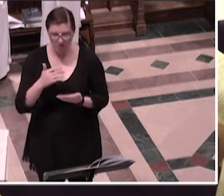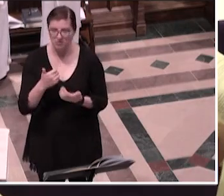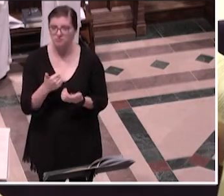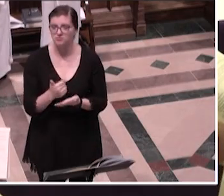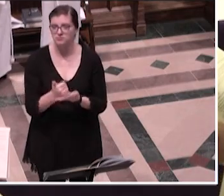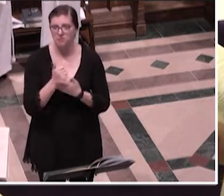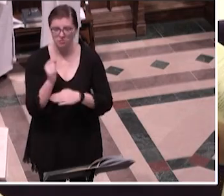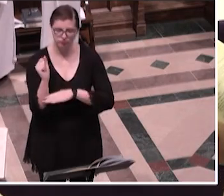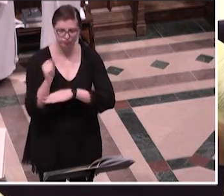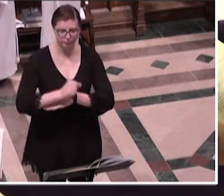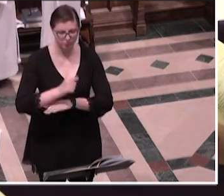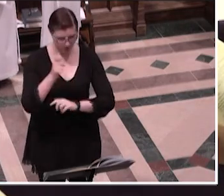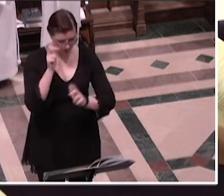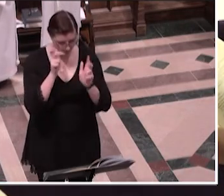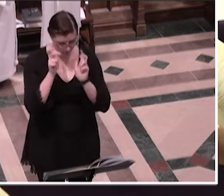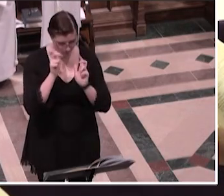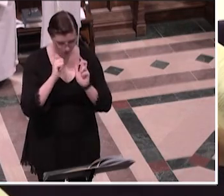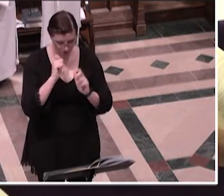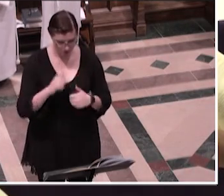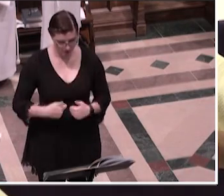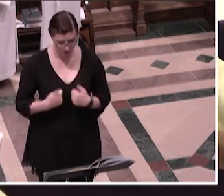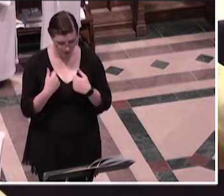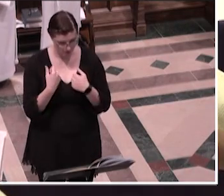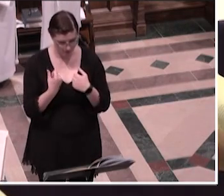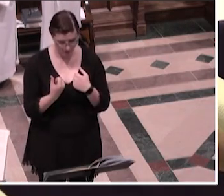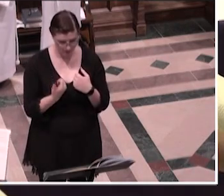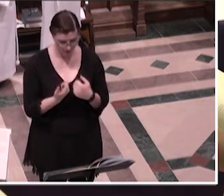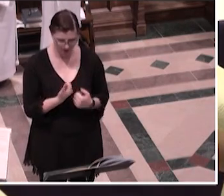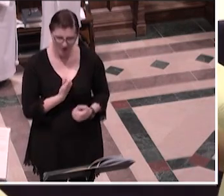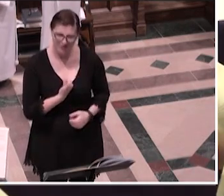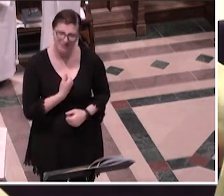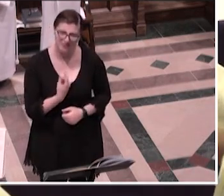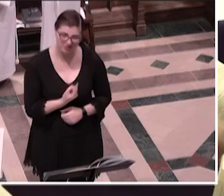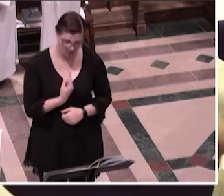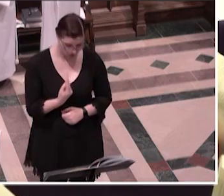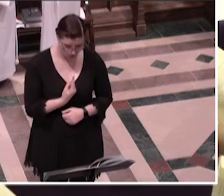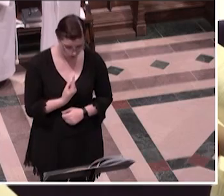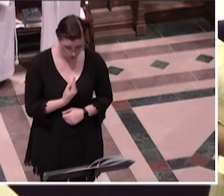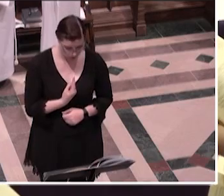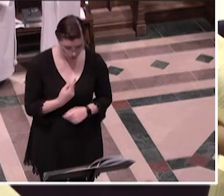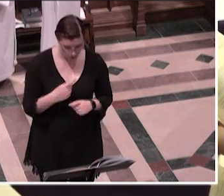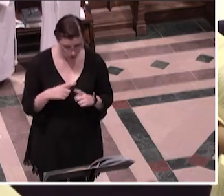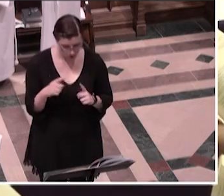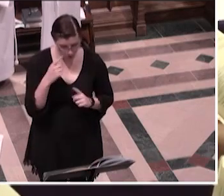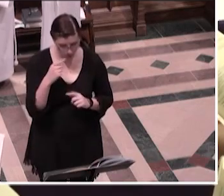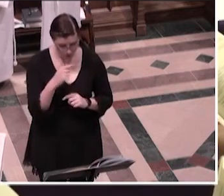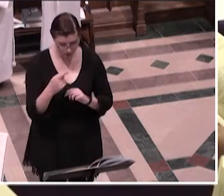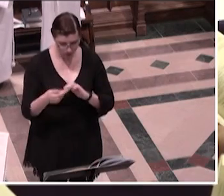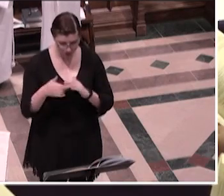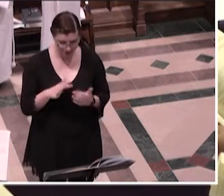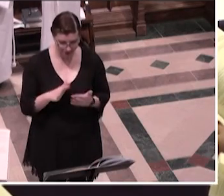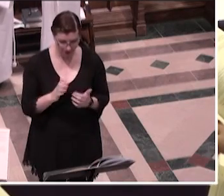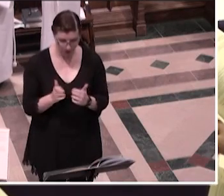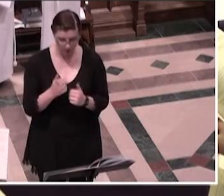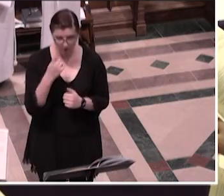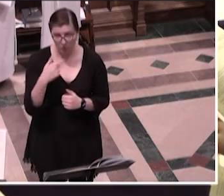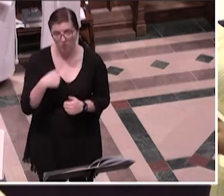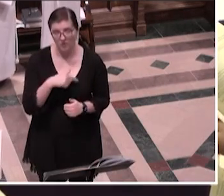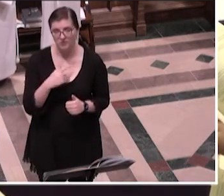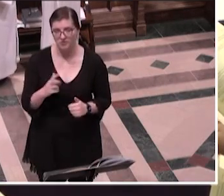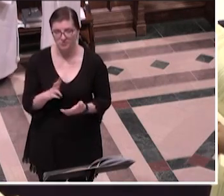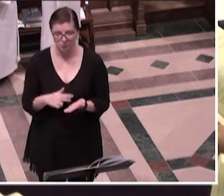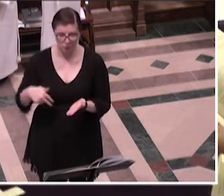for ourselves alone, but for him who died for us and rose again. Therefore we praise you, joining our voices